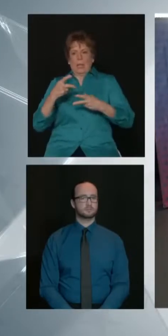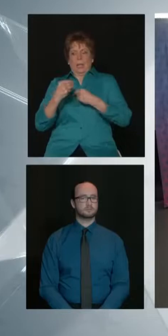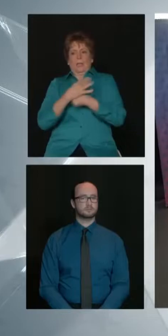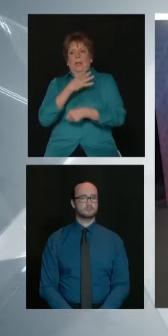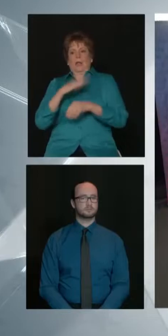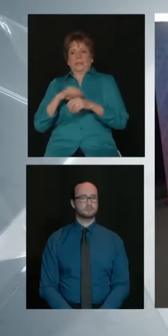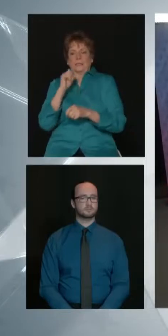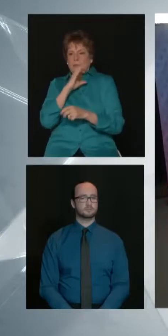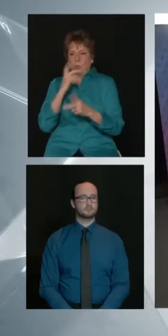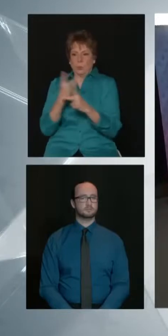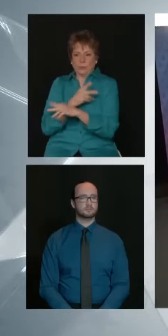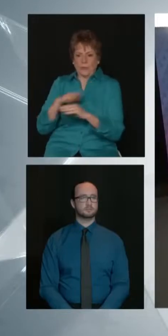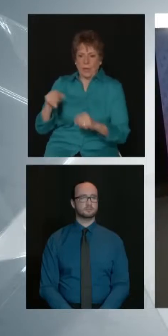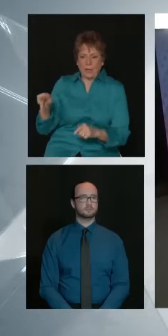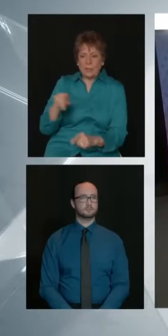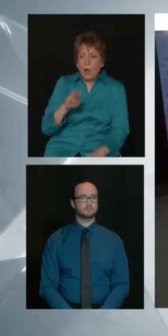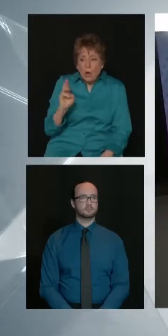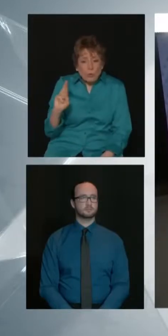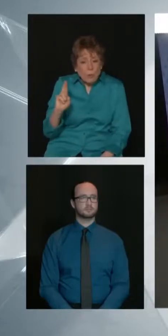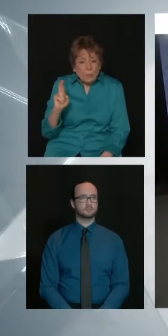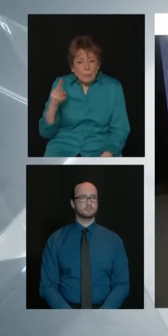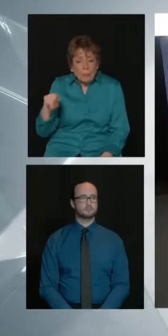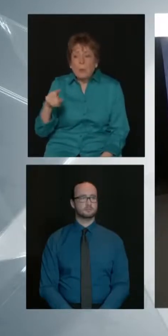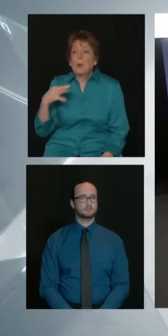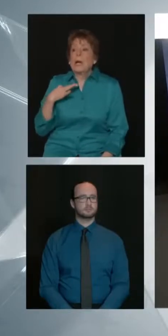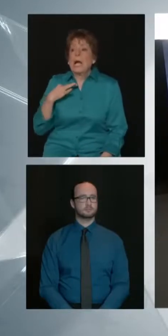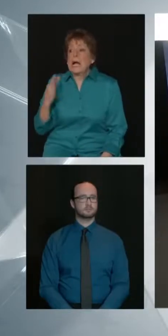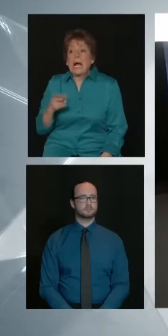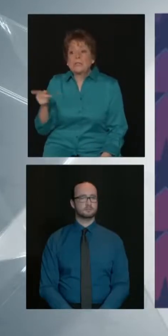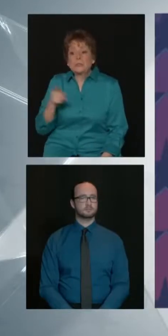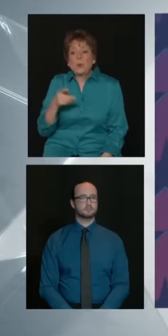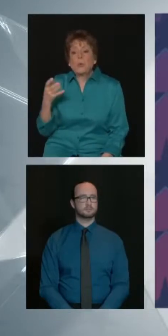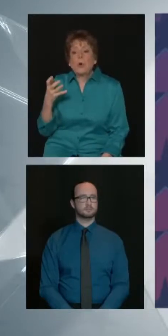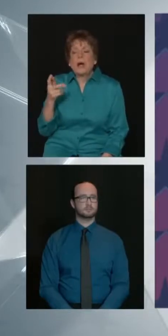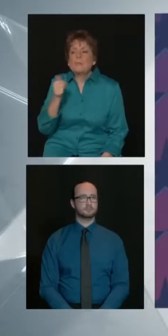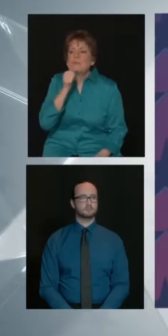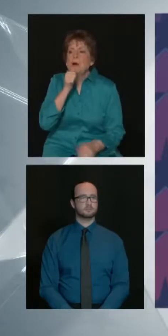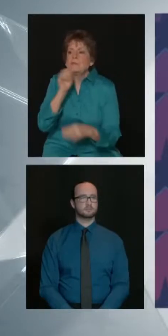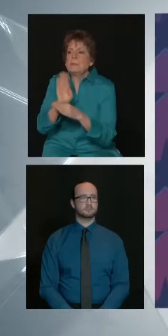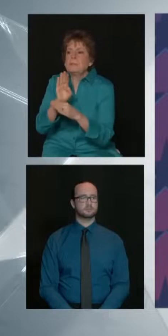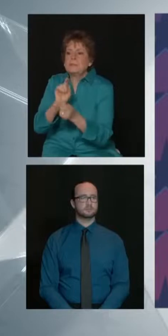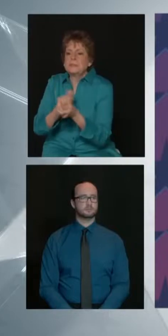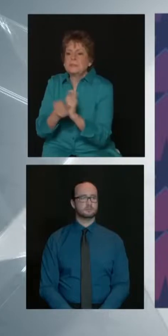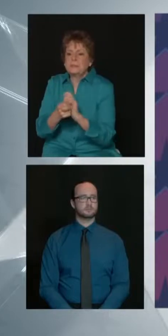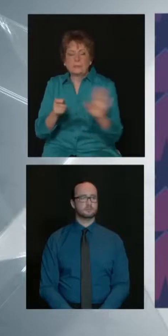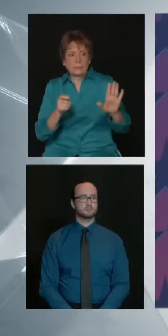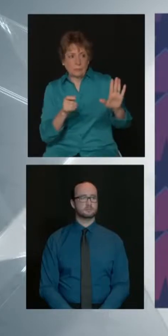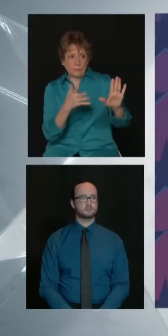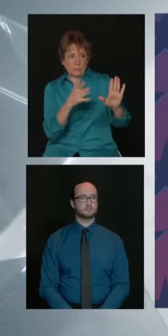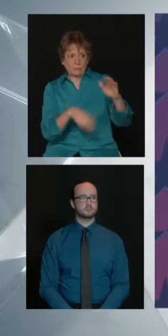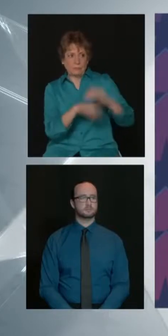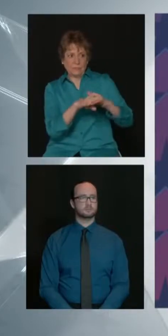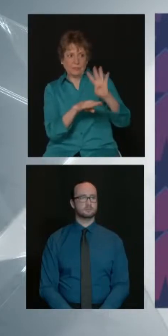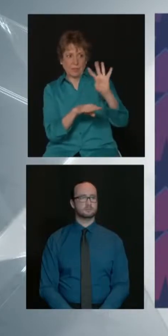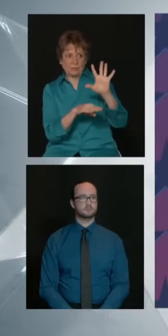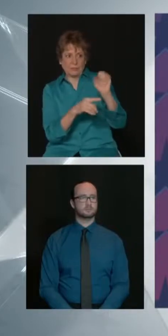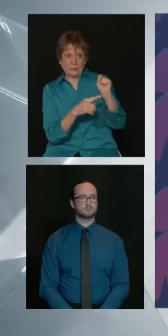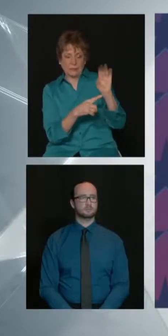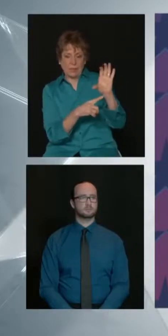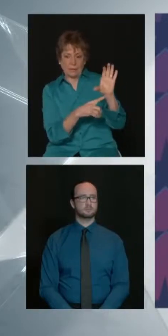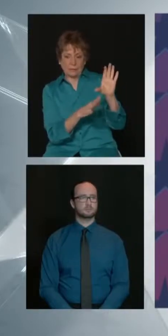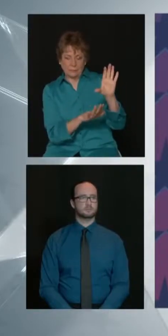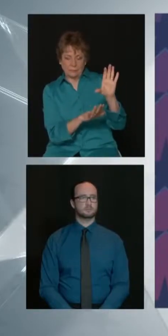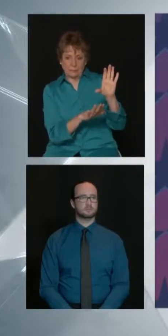to privatize their Social Security, sending that money to Washington. We've got 45 seconds here. The idea of printing money, you mentioned